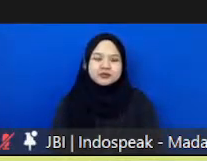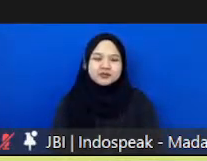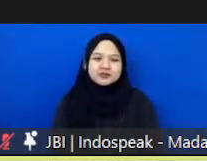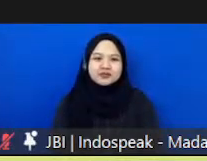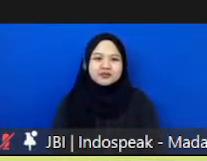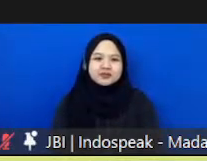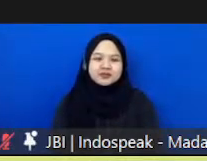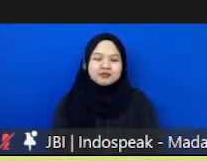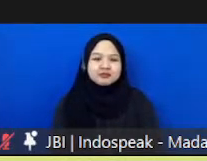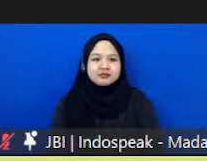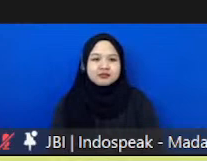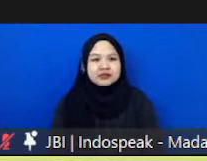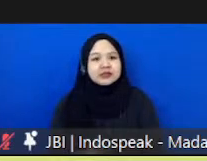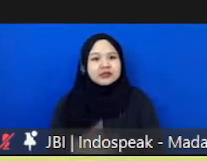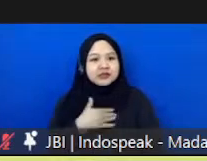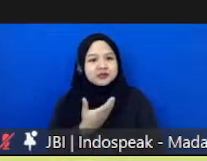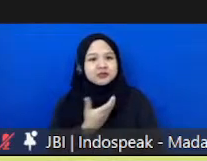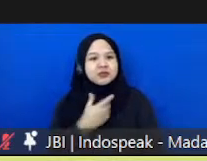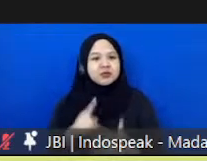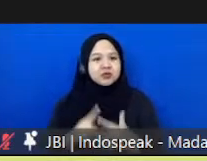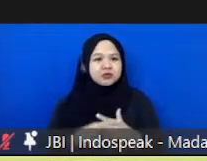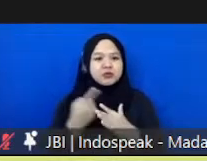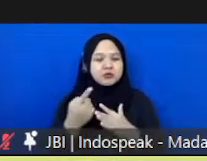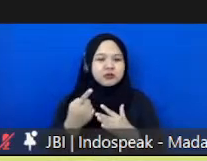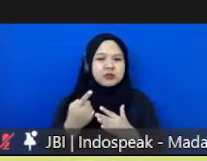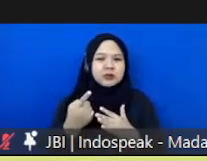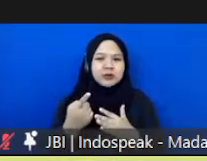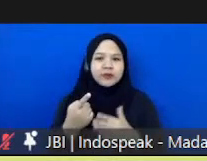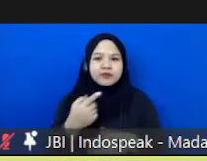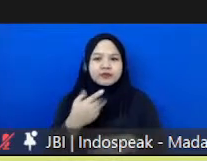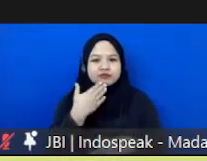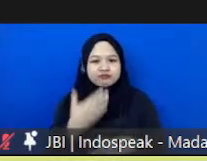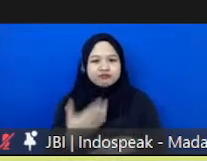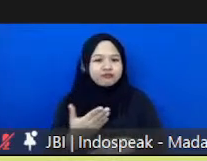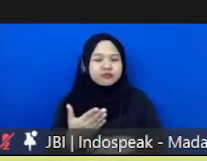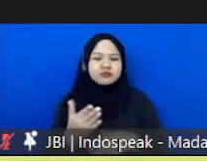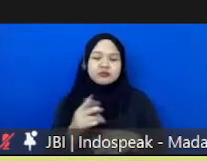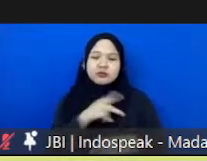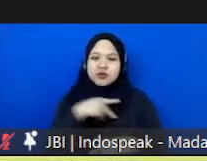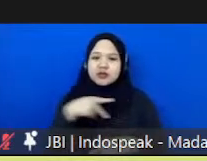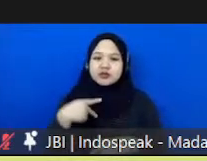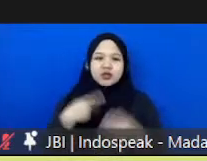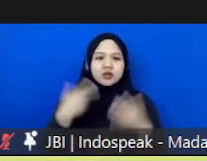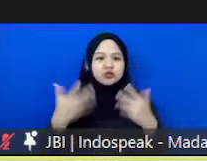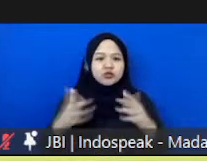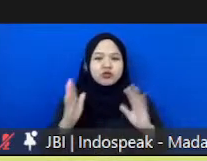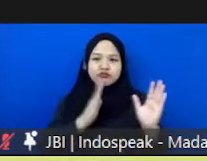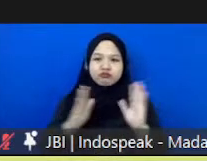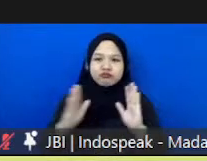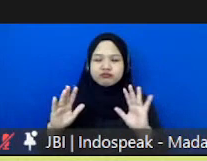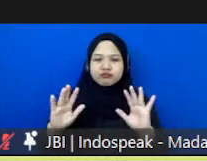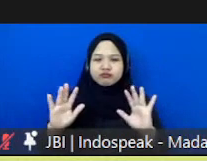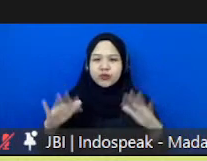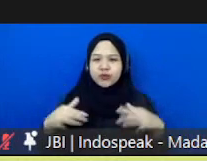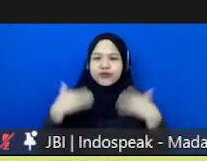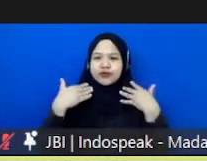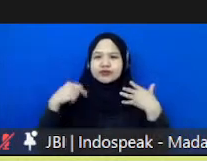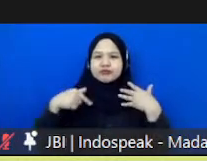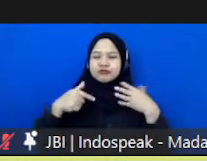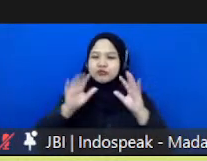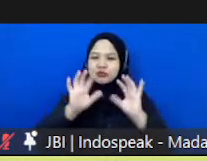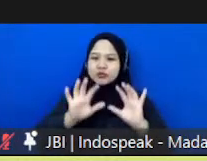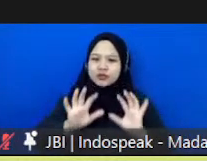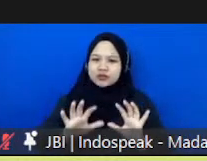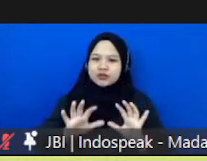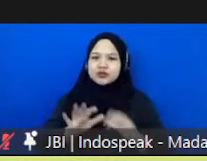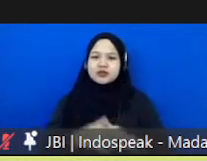want to start by thanking the organizers of this conference. It has been really good and I really have enjoyed all the